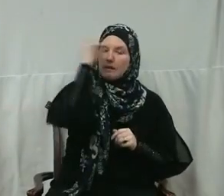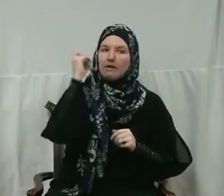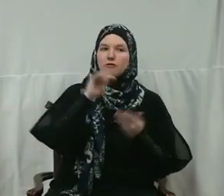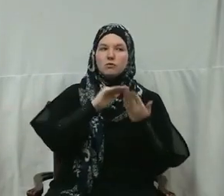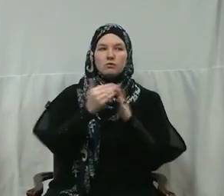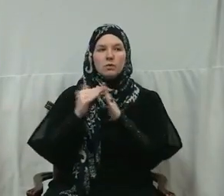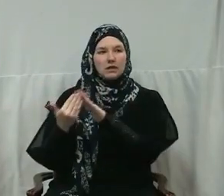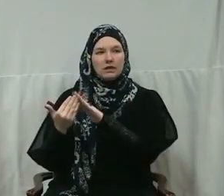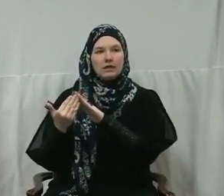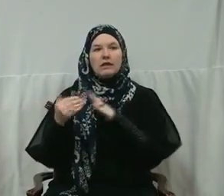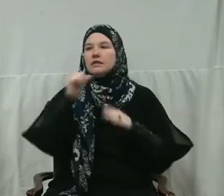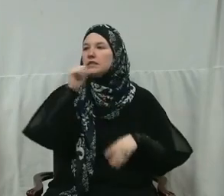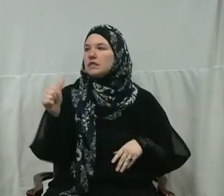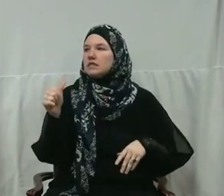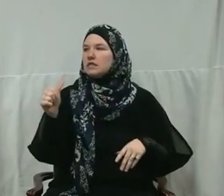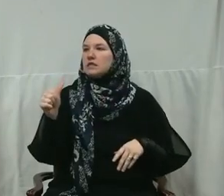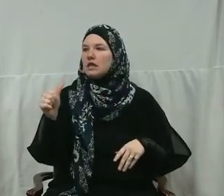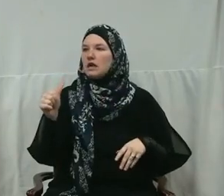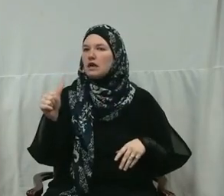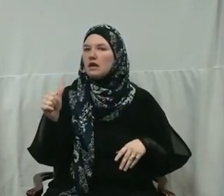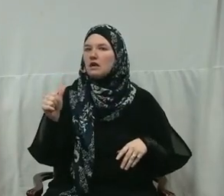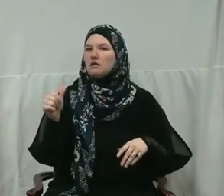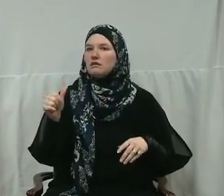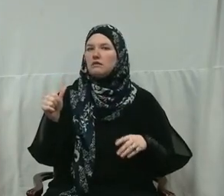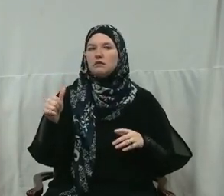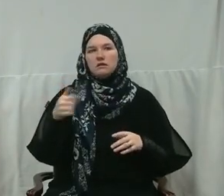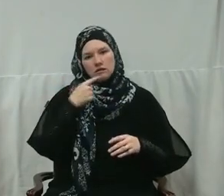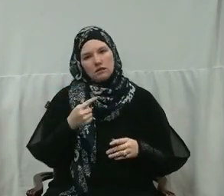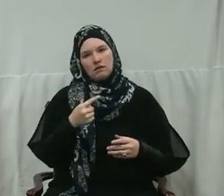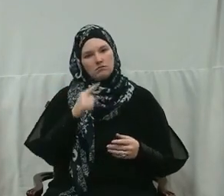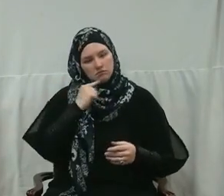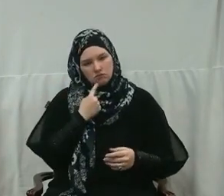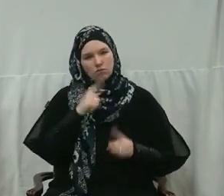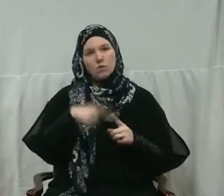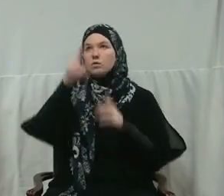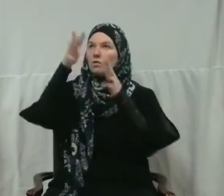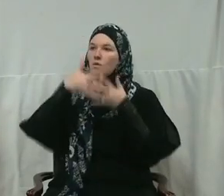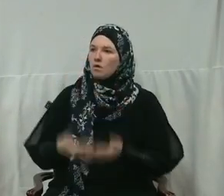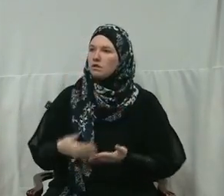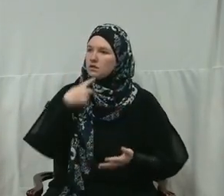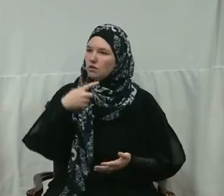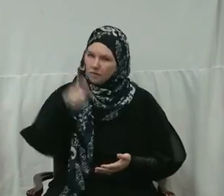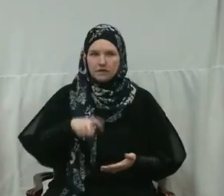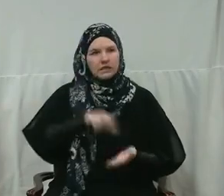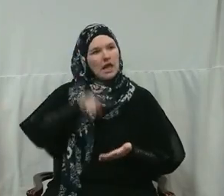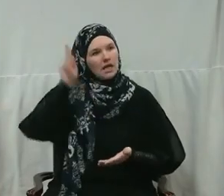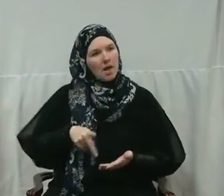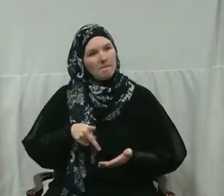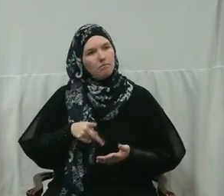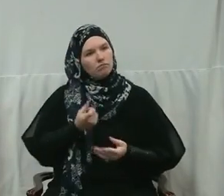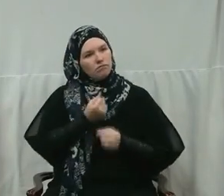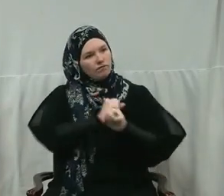community is not taking seriously what the Quran is saying, that you have to stand up to push